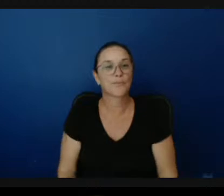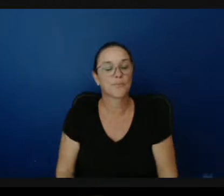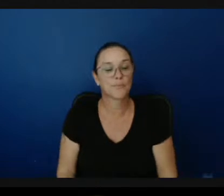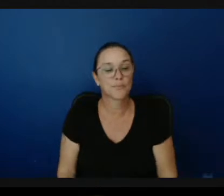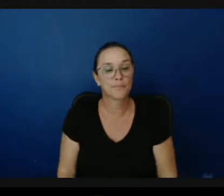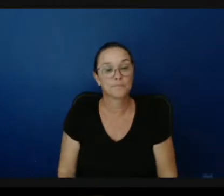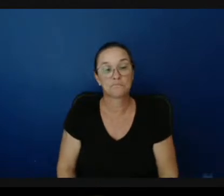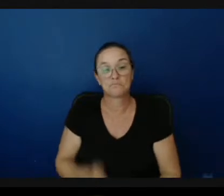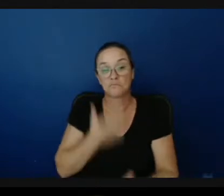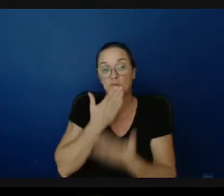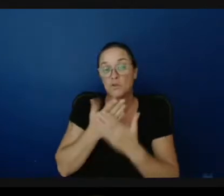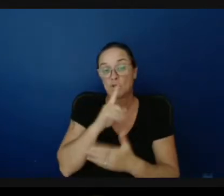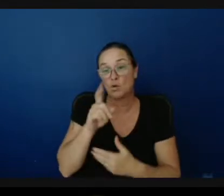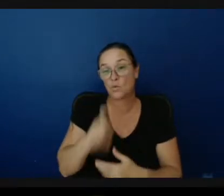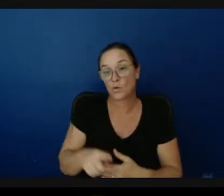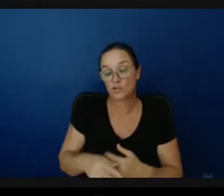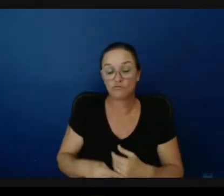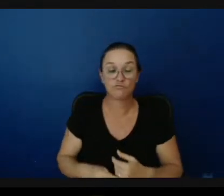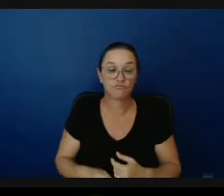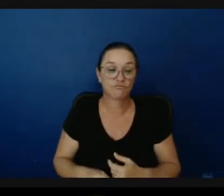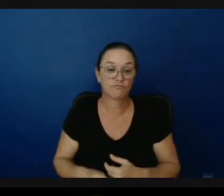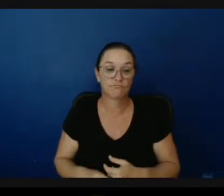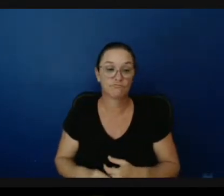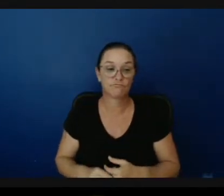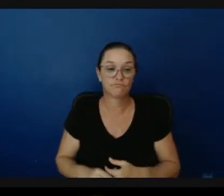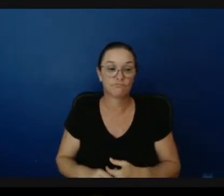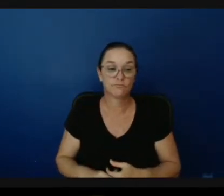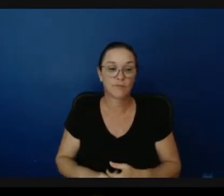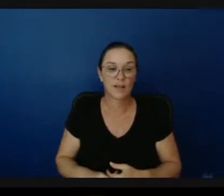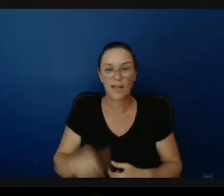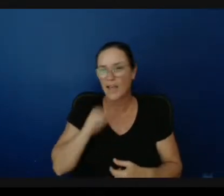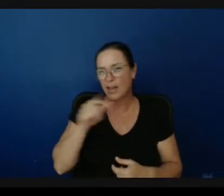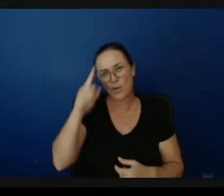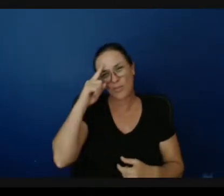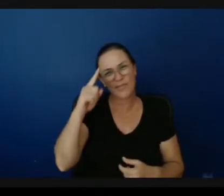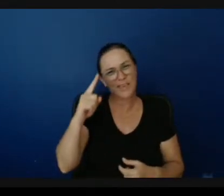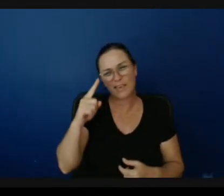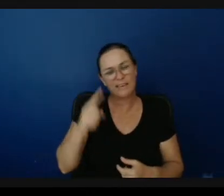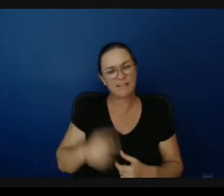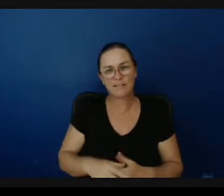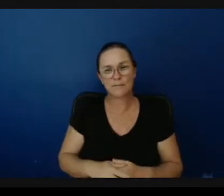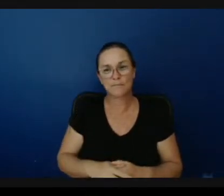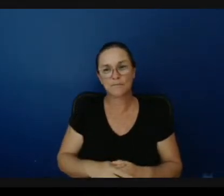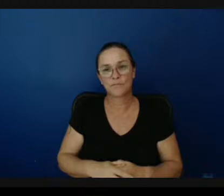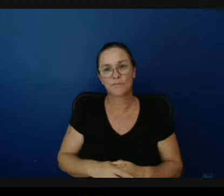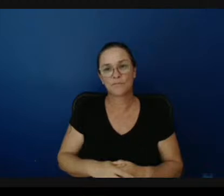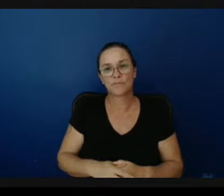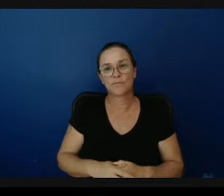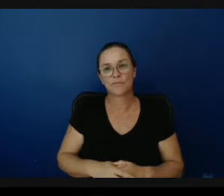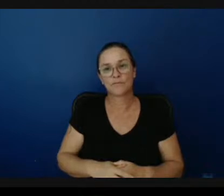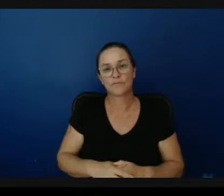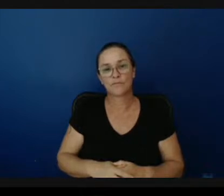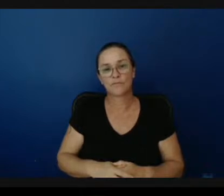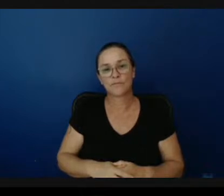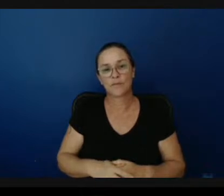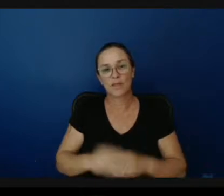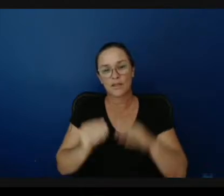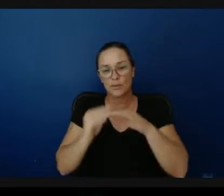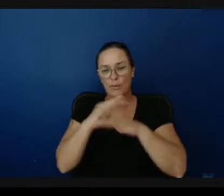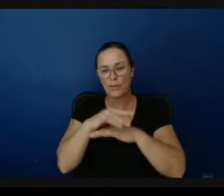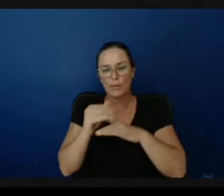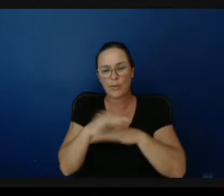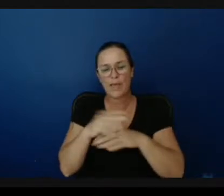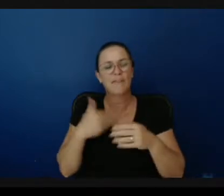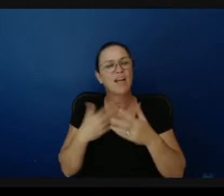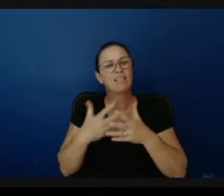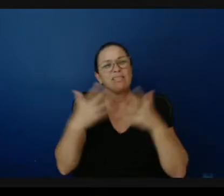Well, good question. I would think no, right? For one, the lava that's coming out is very, very gassy, so it's